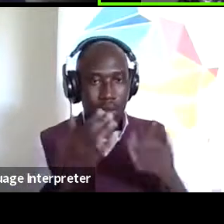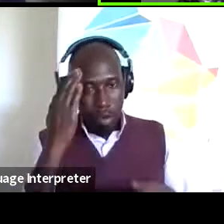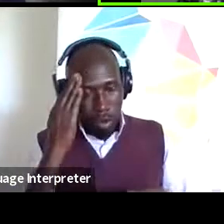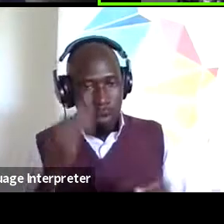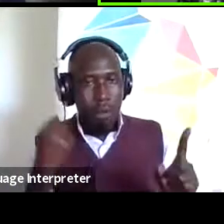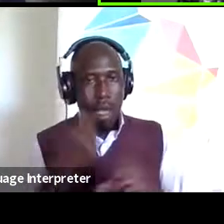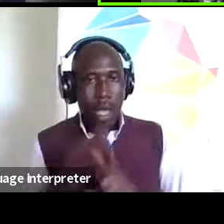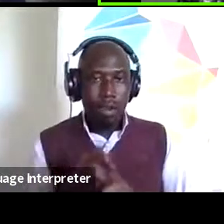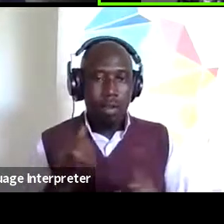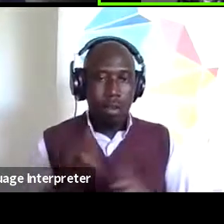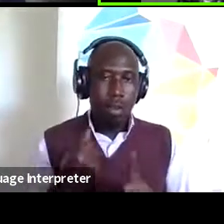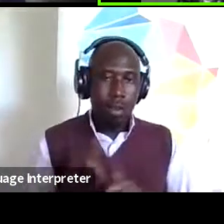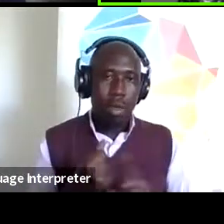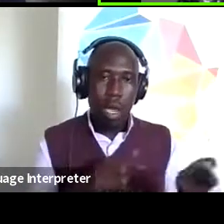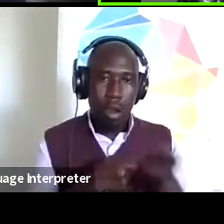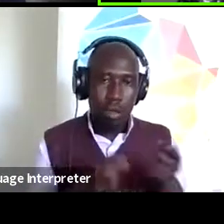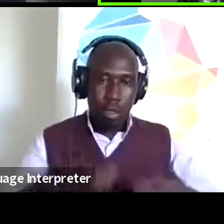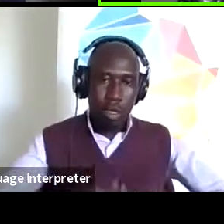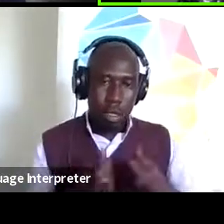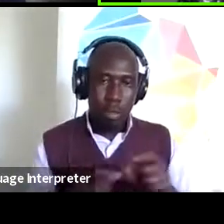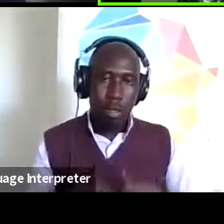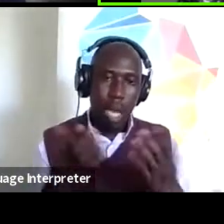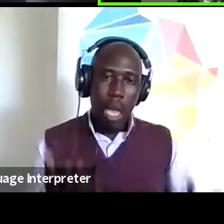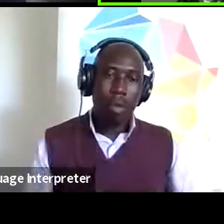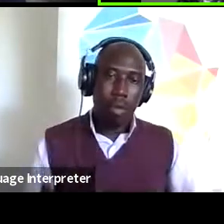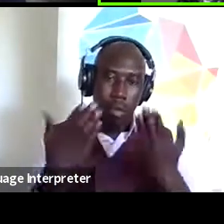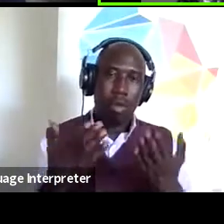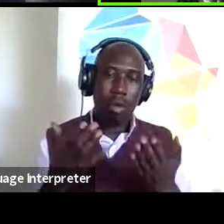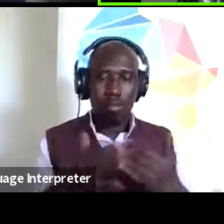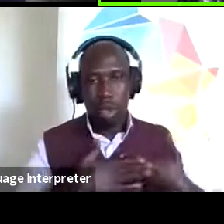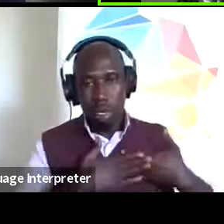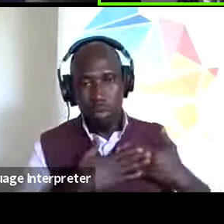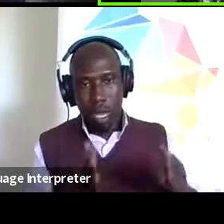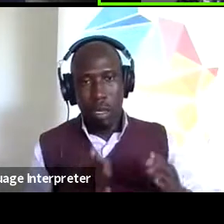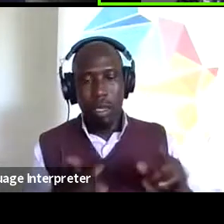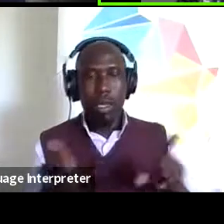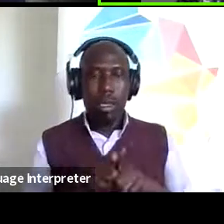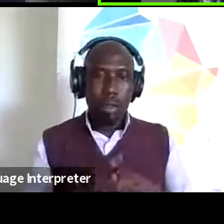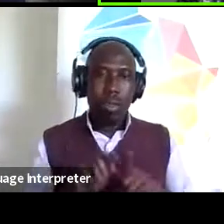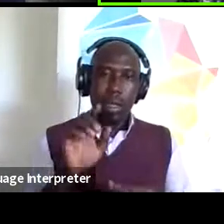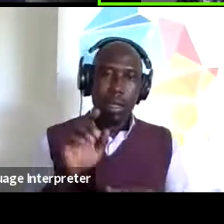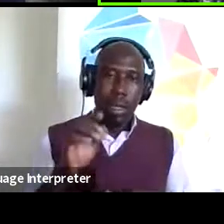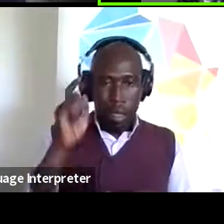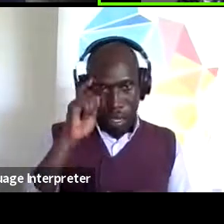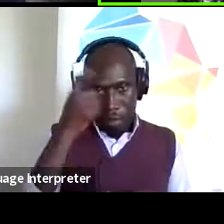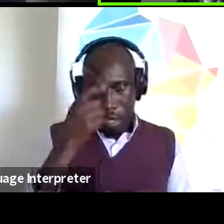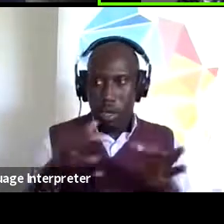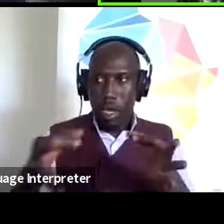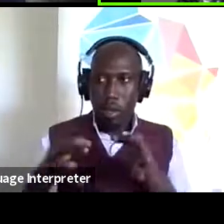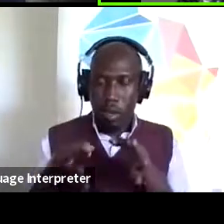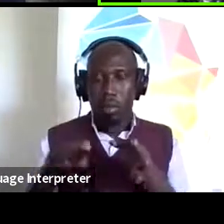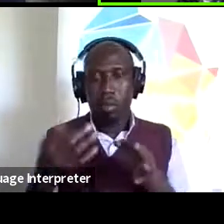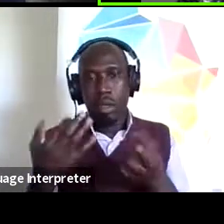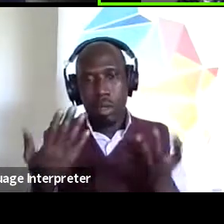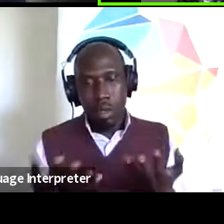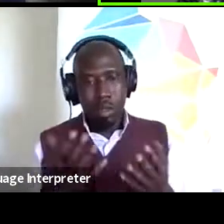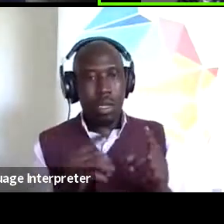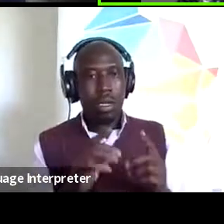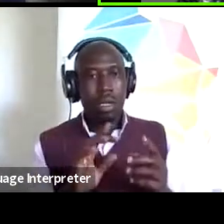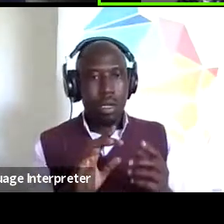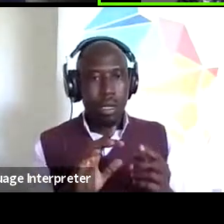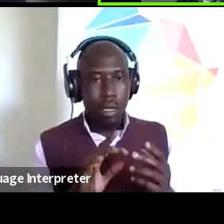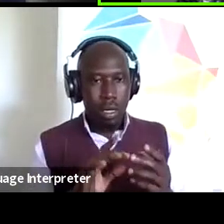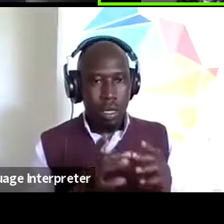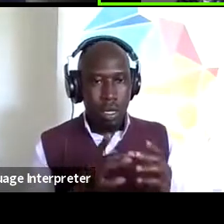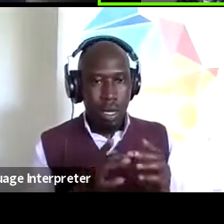their own, and to also promote transparency by the government and accountability towards internet access